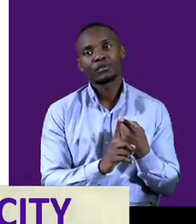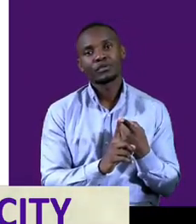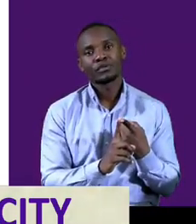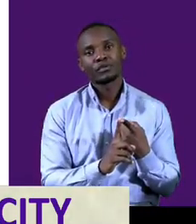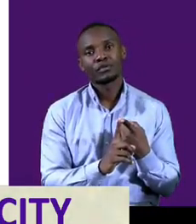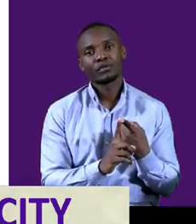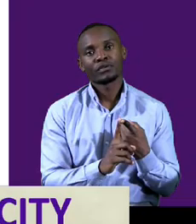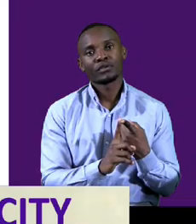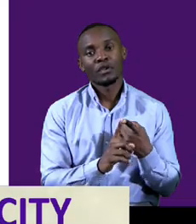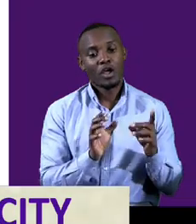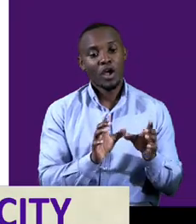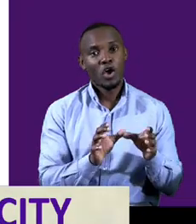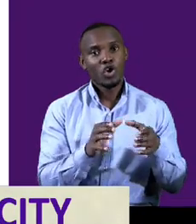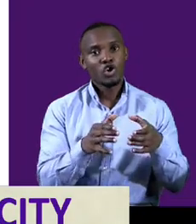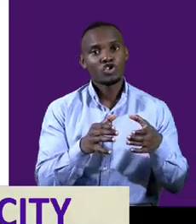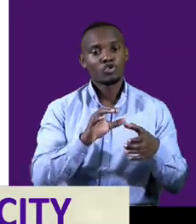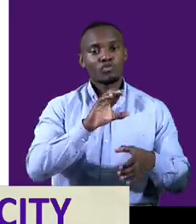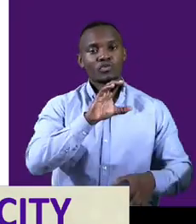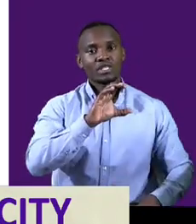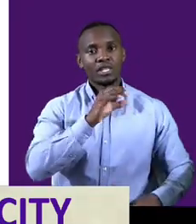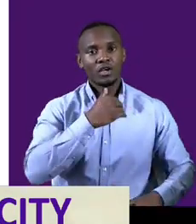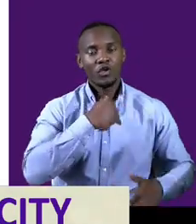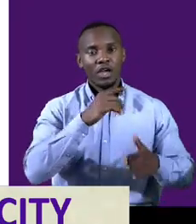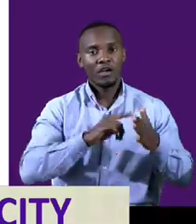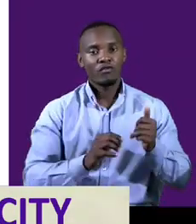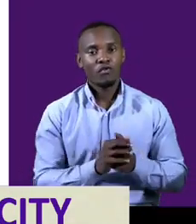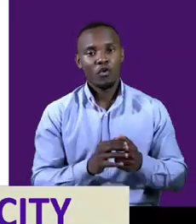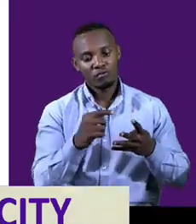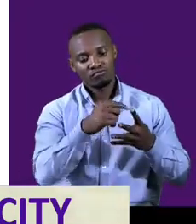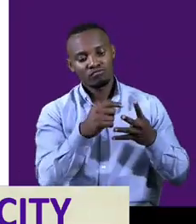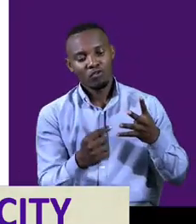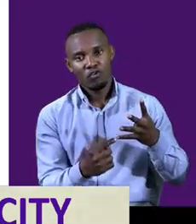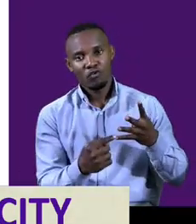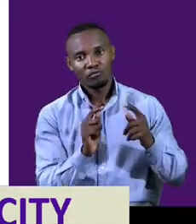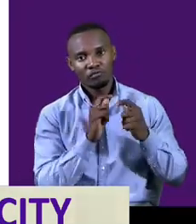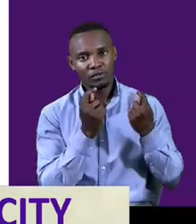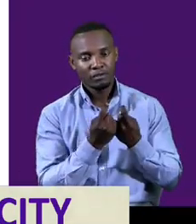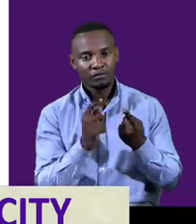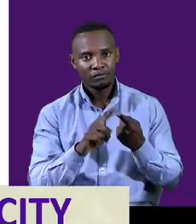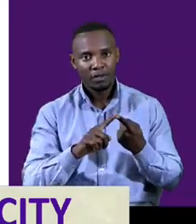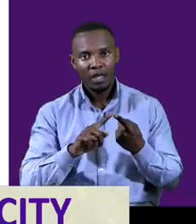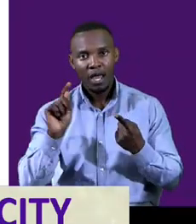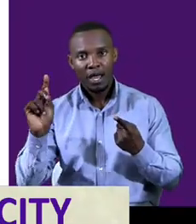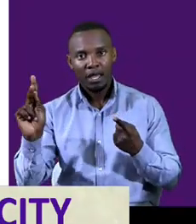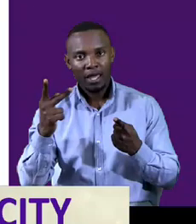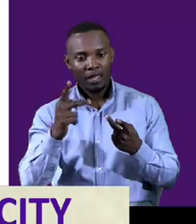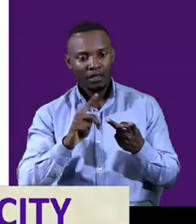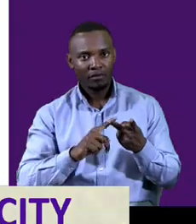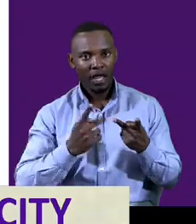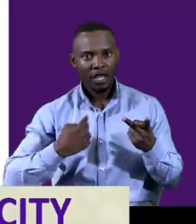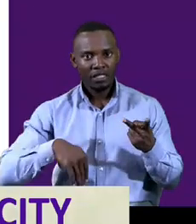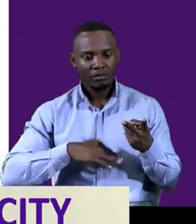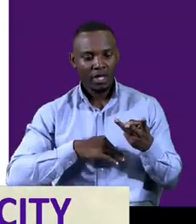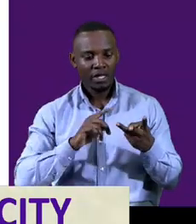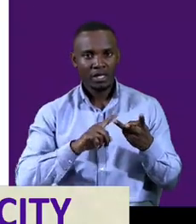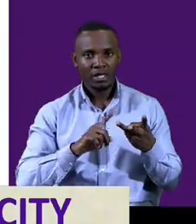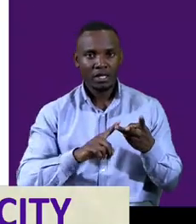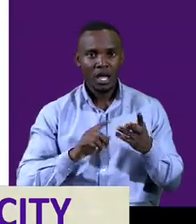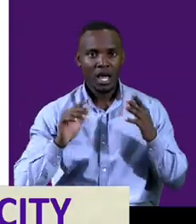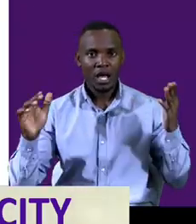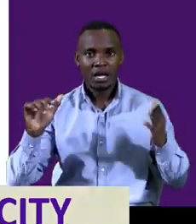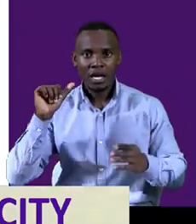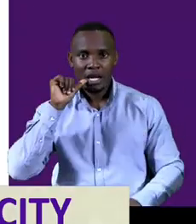in the Pool C, where we have 4 teams, which is Kenya, Spain, and Great Britain, and